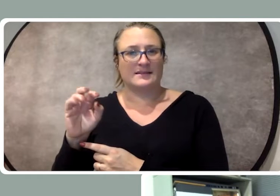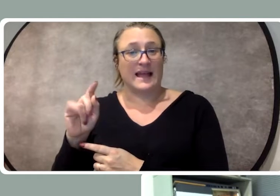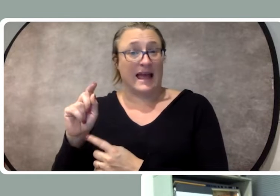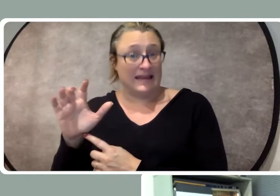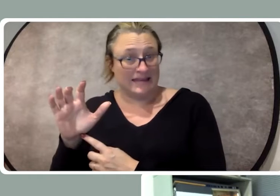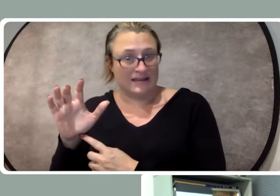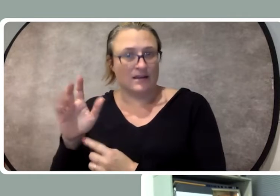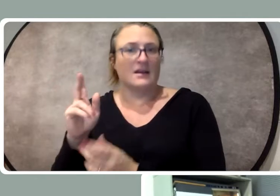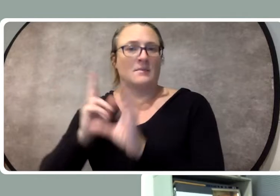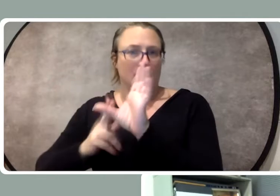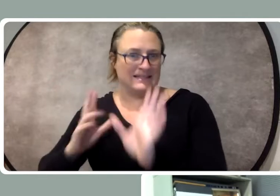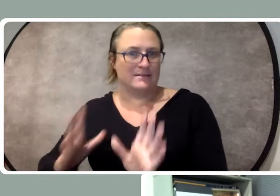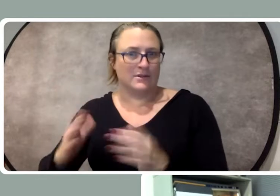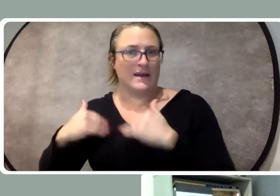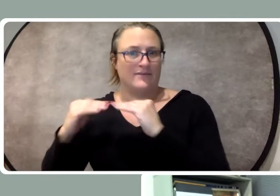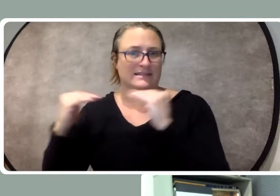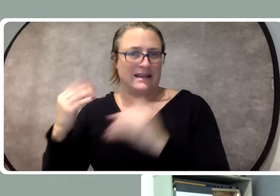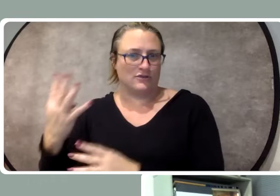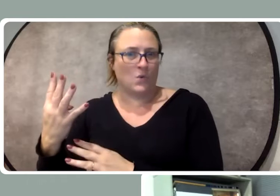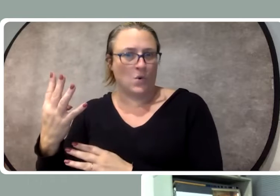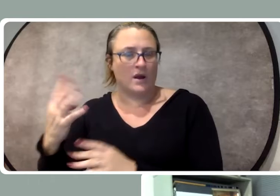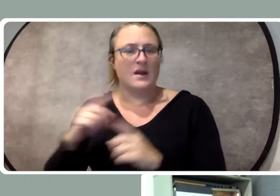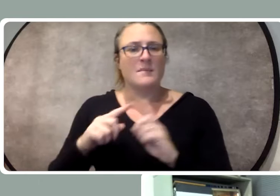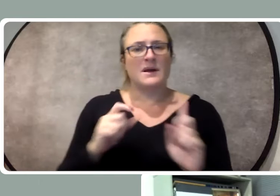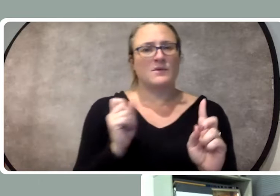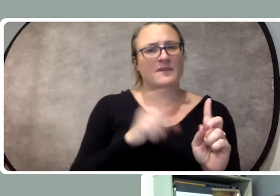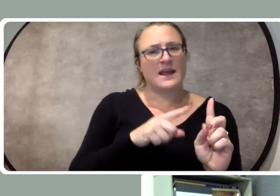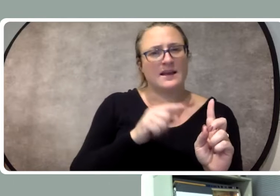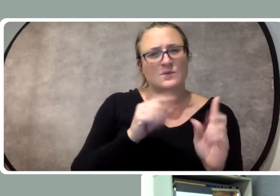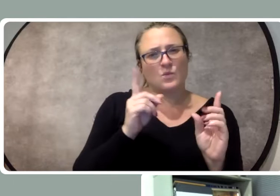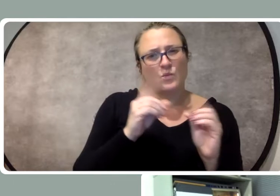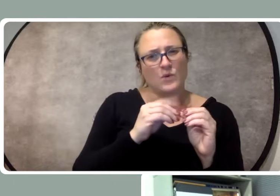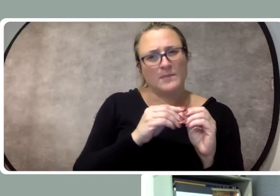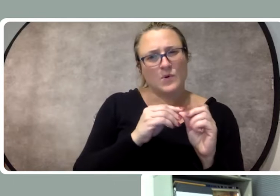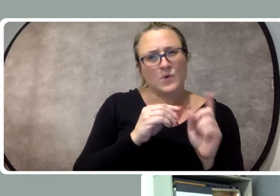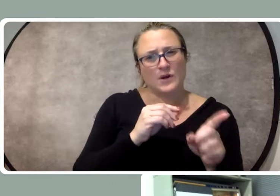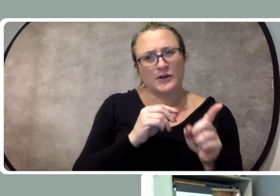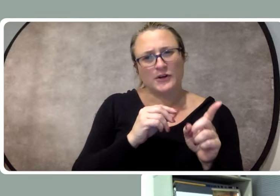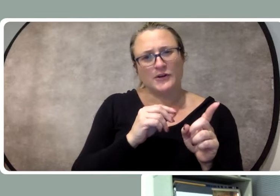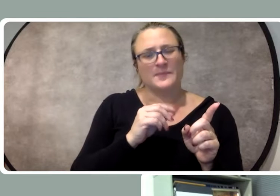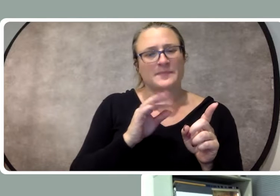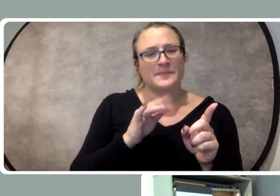individuals with stage 4. But just as a follow-up to that question, we had a question ahead of time